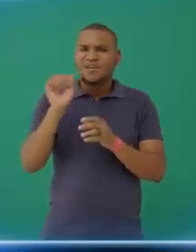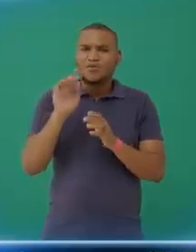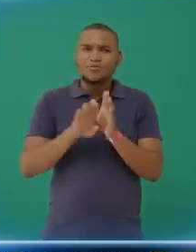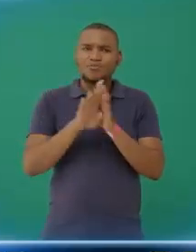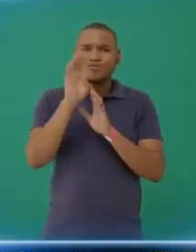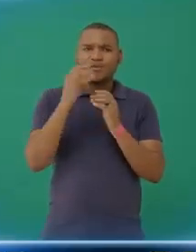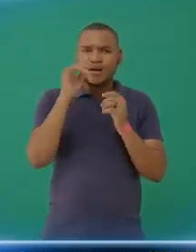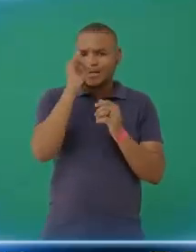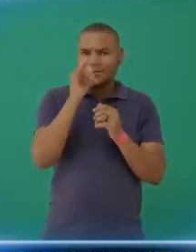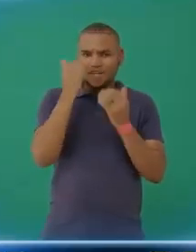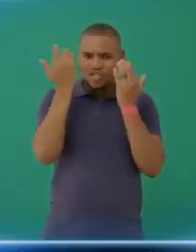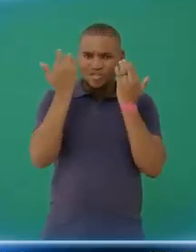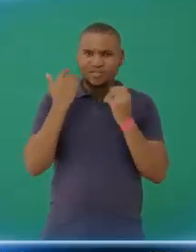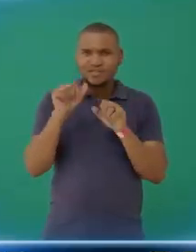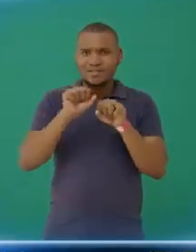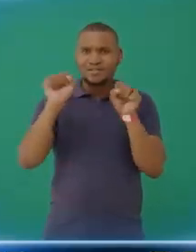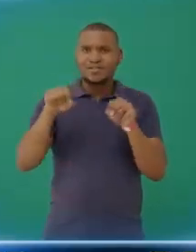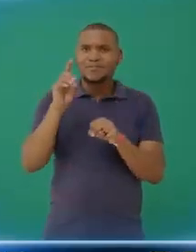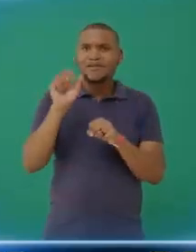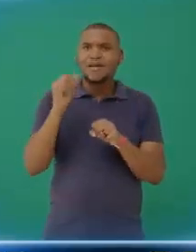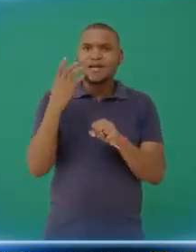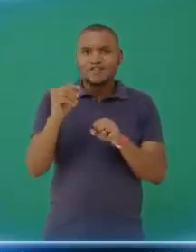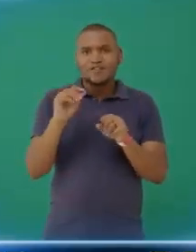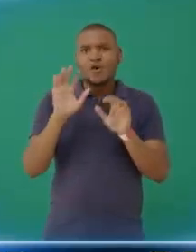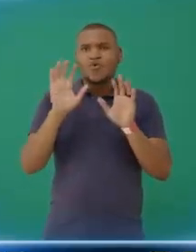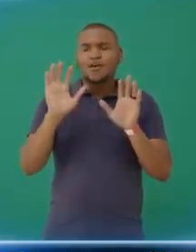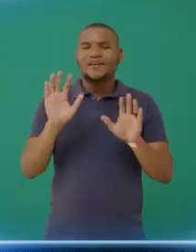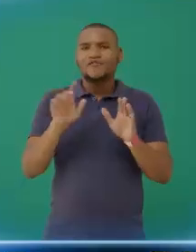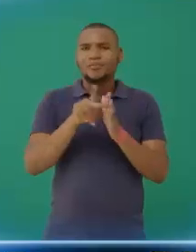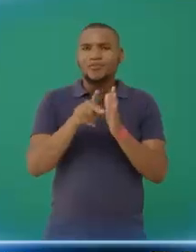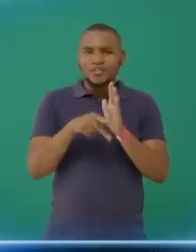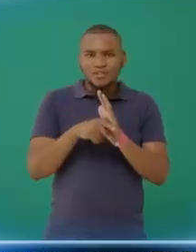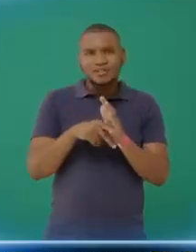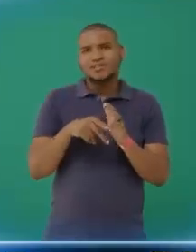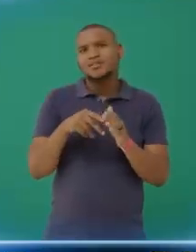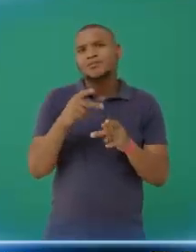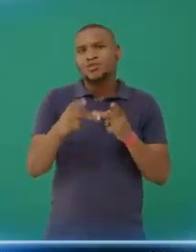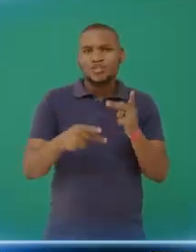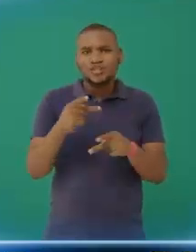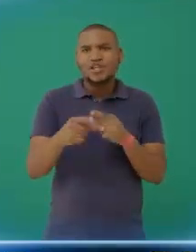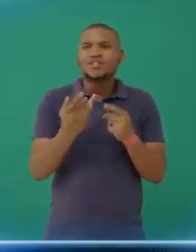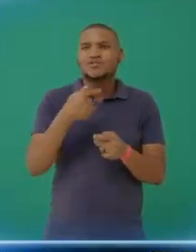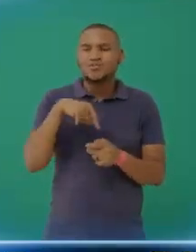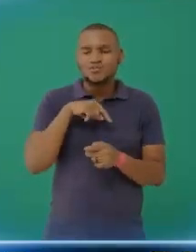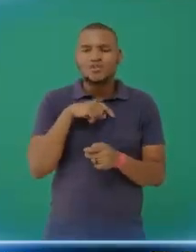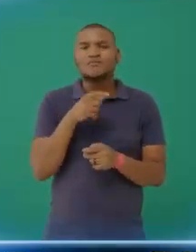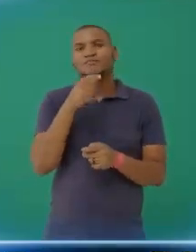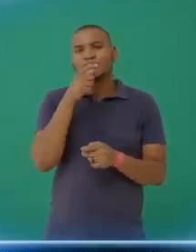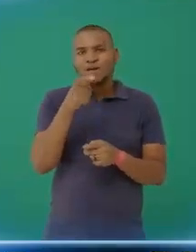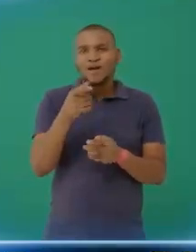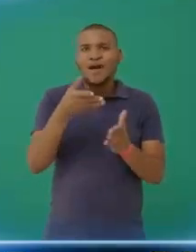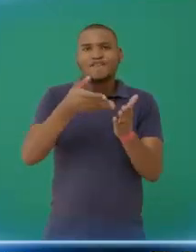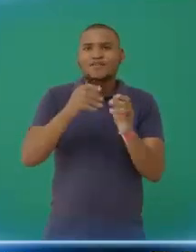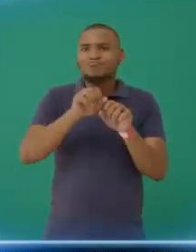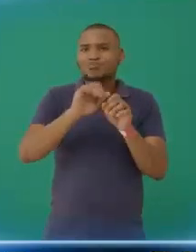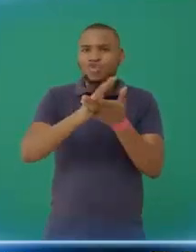country? You know, the DA has wonderful policies, Loyola, policies and procedures that we've articulated, that we've distributed, that are available for everyone to